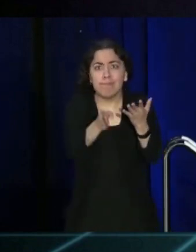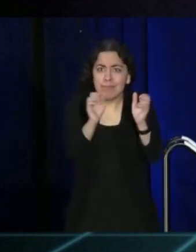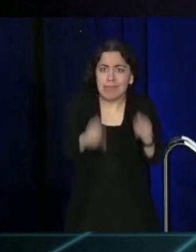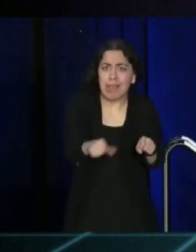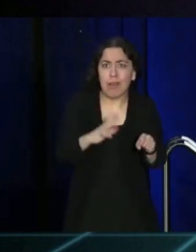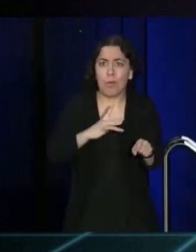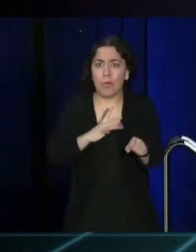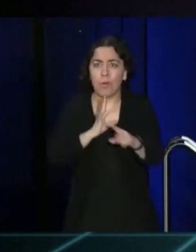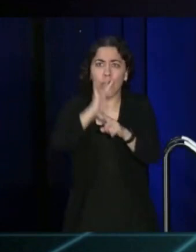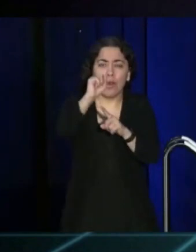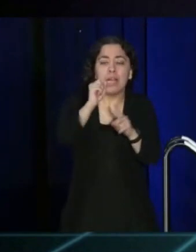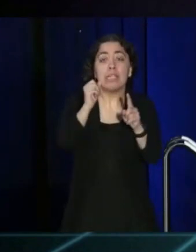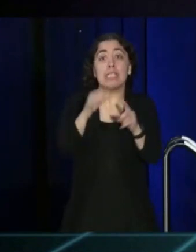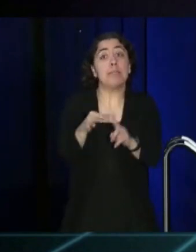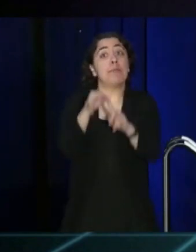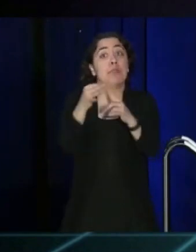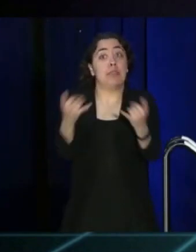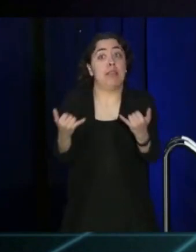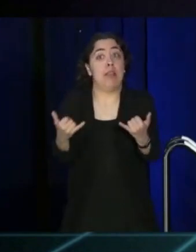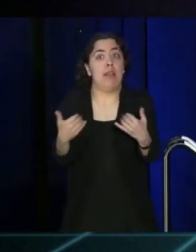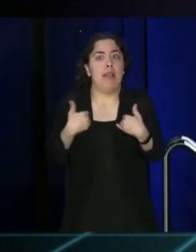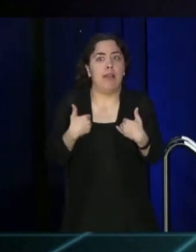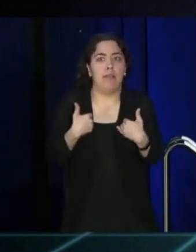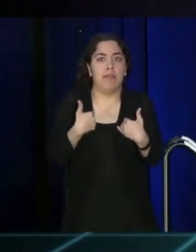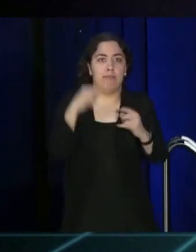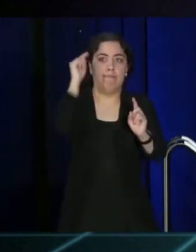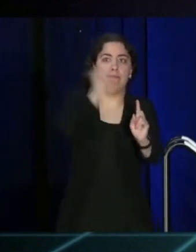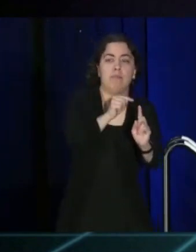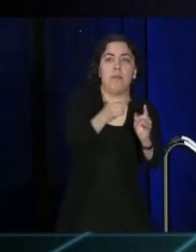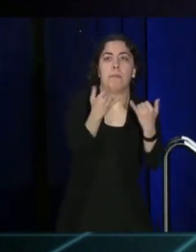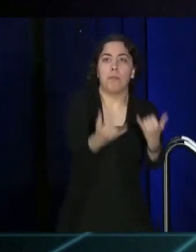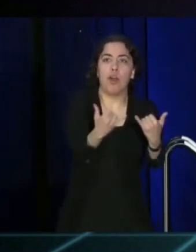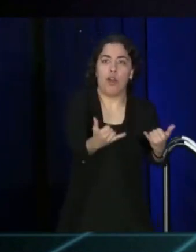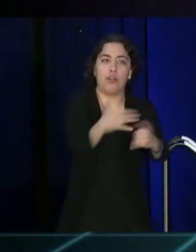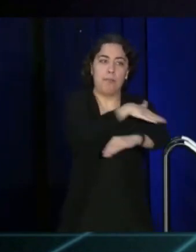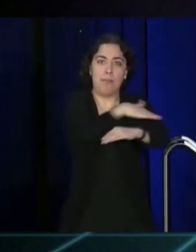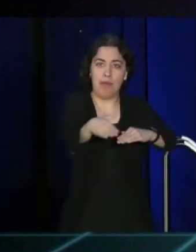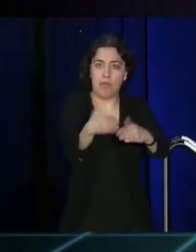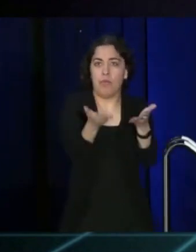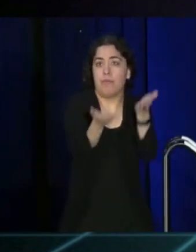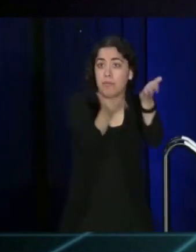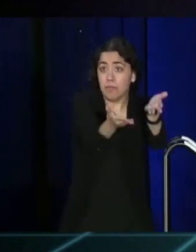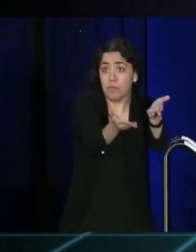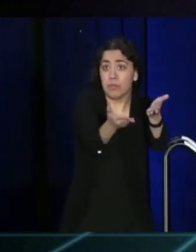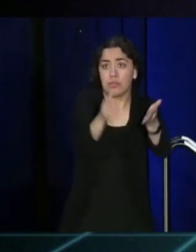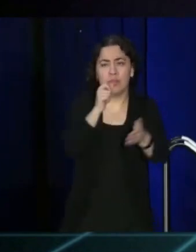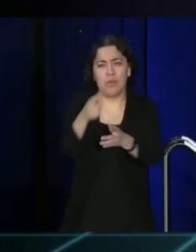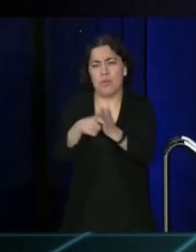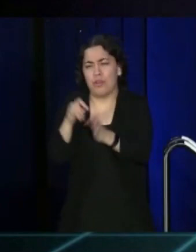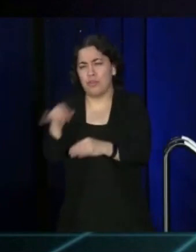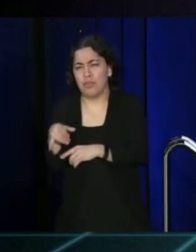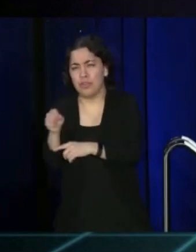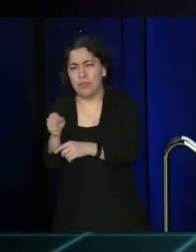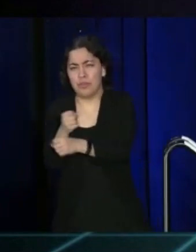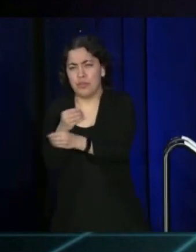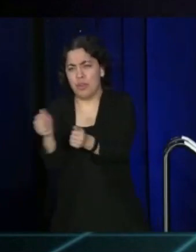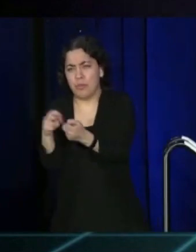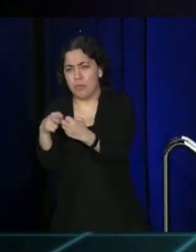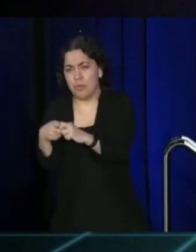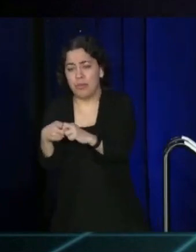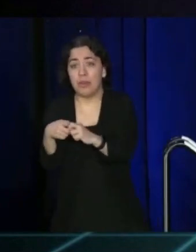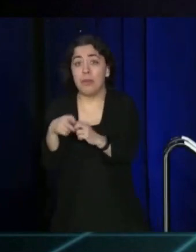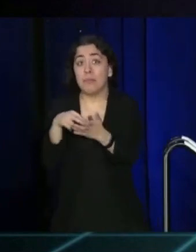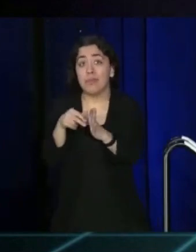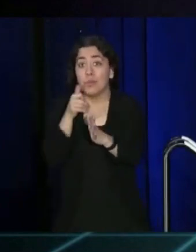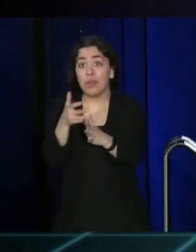modern platform features that you don't need to use JavaScript to solve these problems. And by not using JavaScript, it means you don't have to download the JavaScript